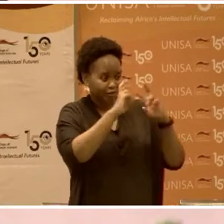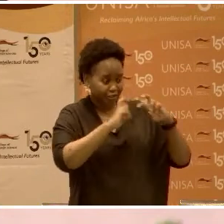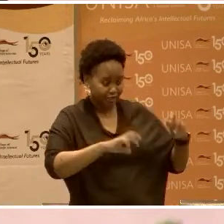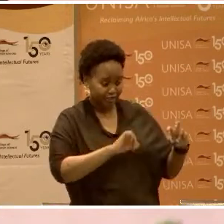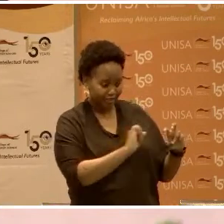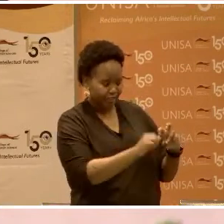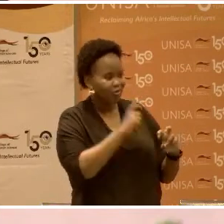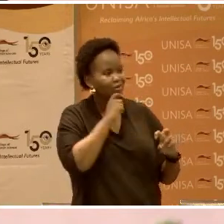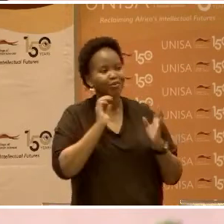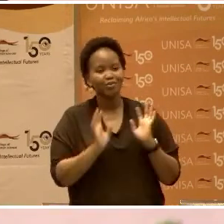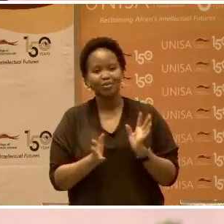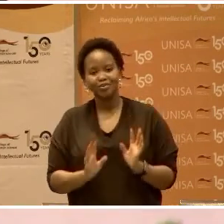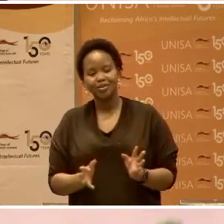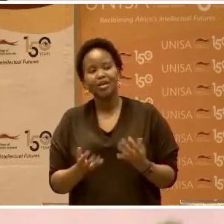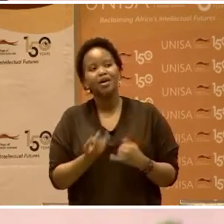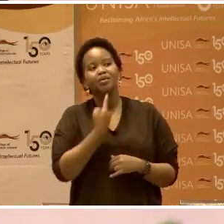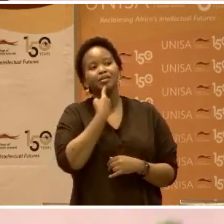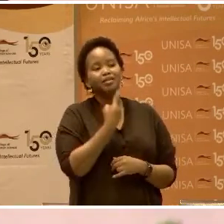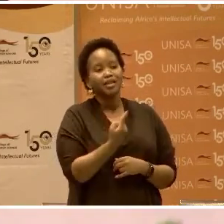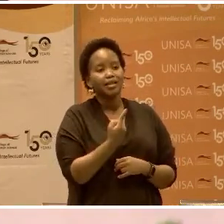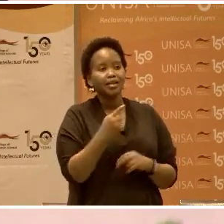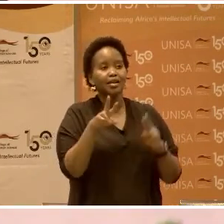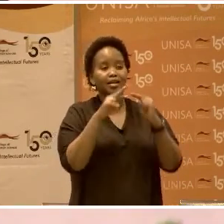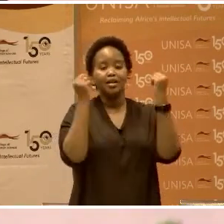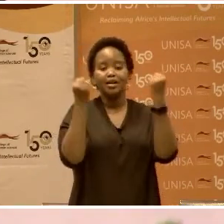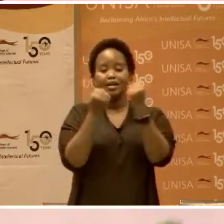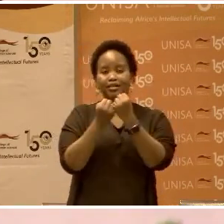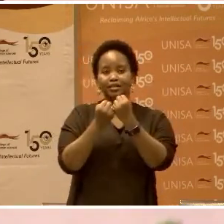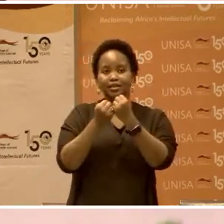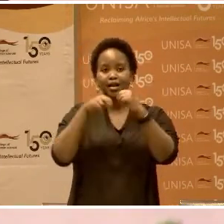National Research Foundation in